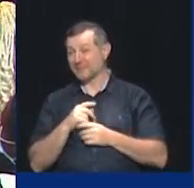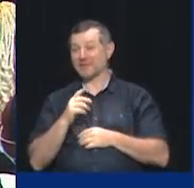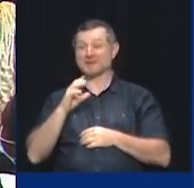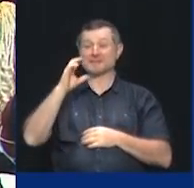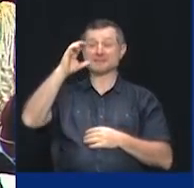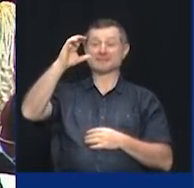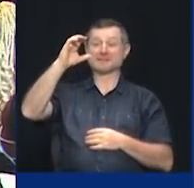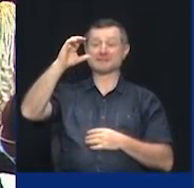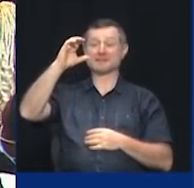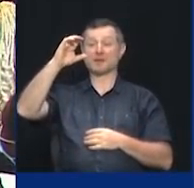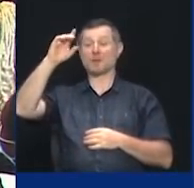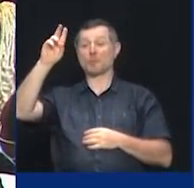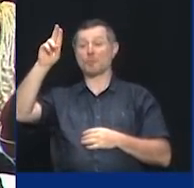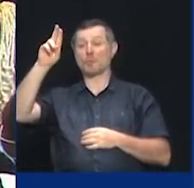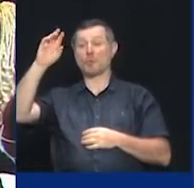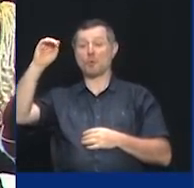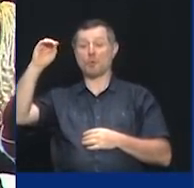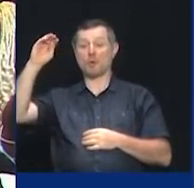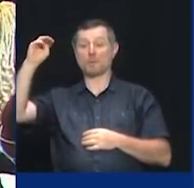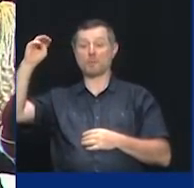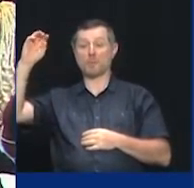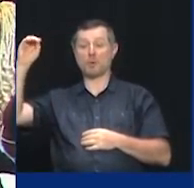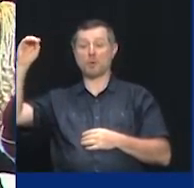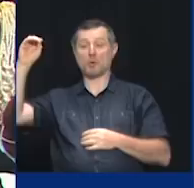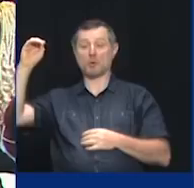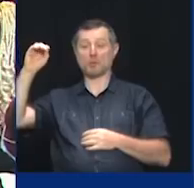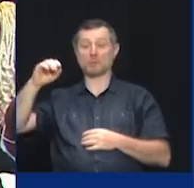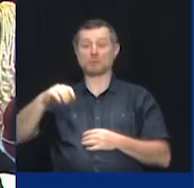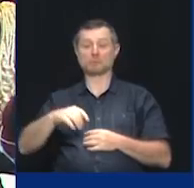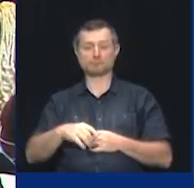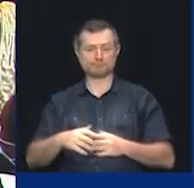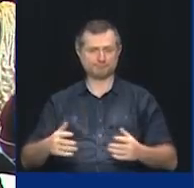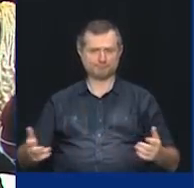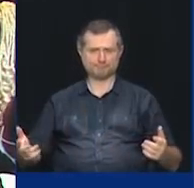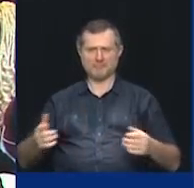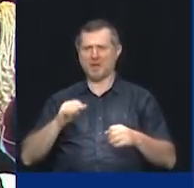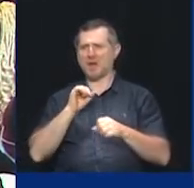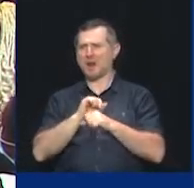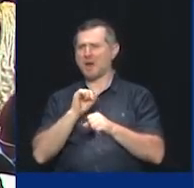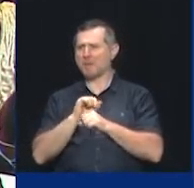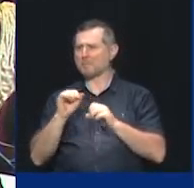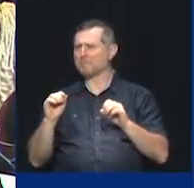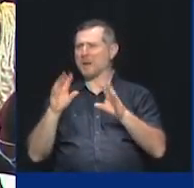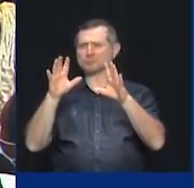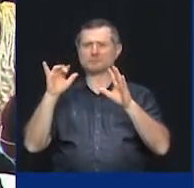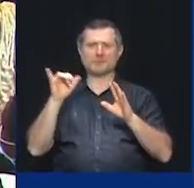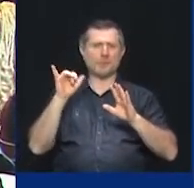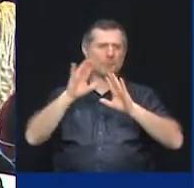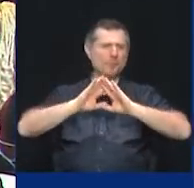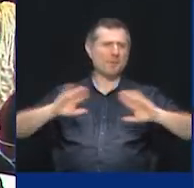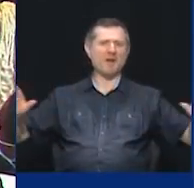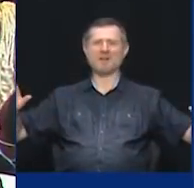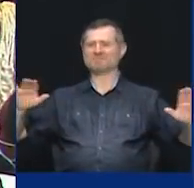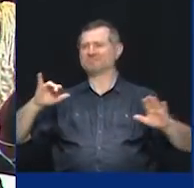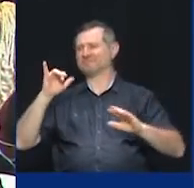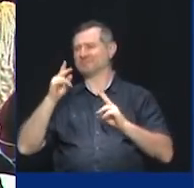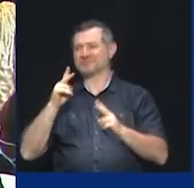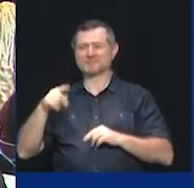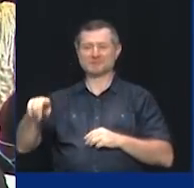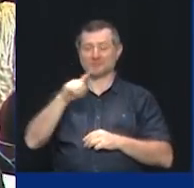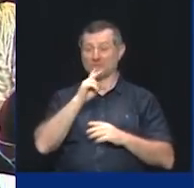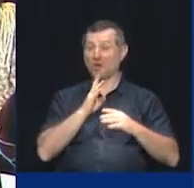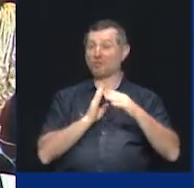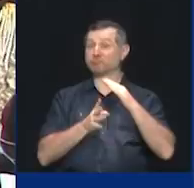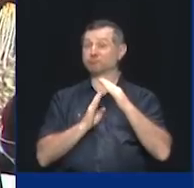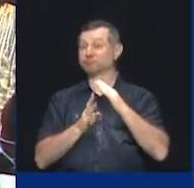C-U-O-M-O. And it's a magic wall. People can pass, but illegal guns cannot pass. It's